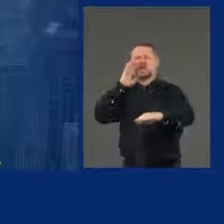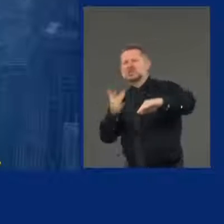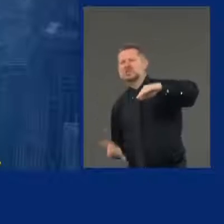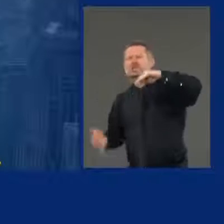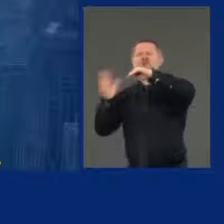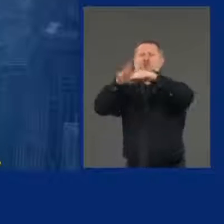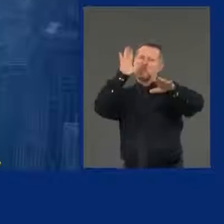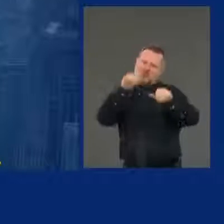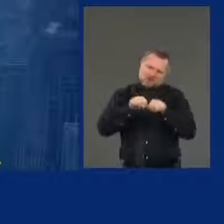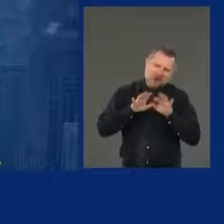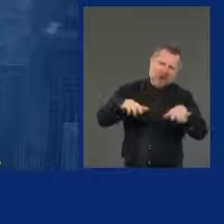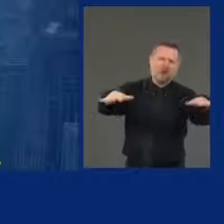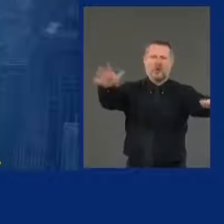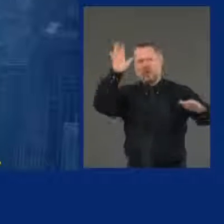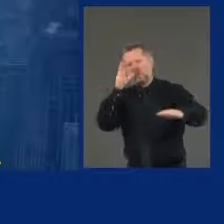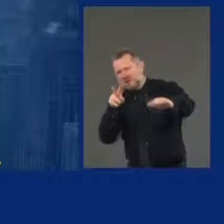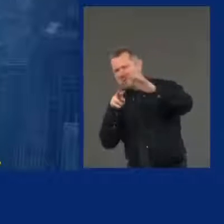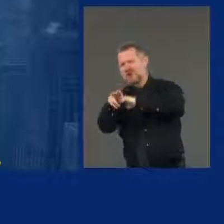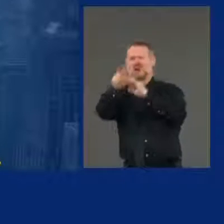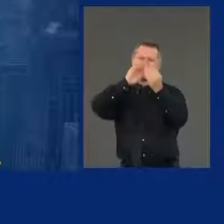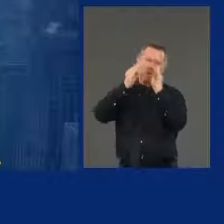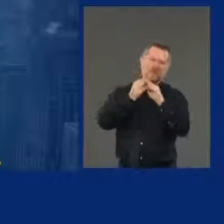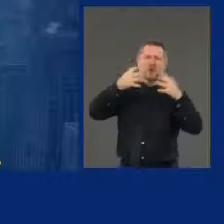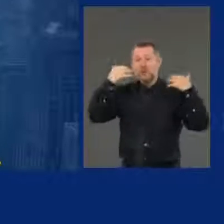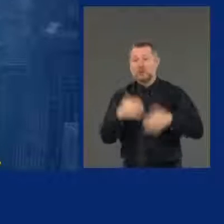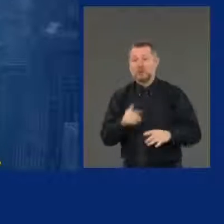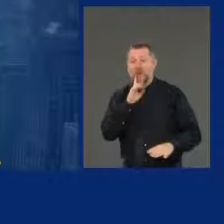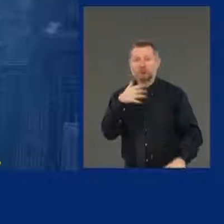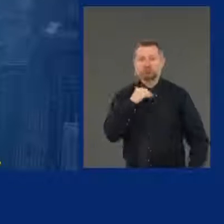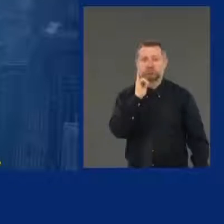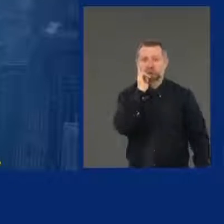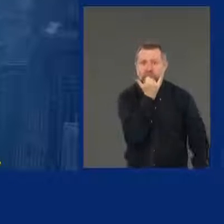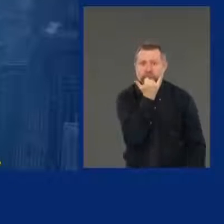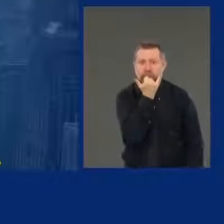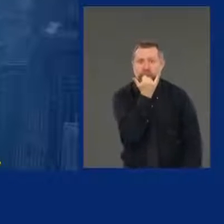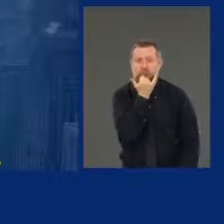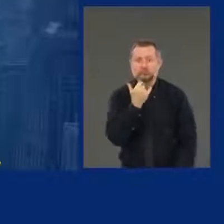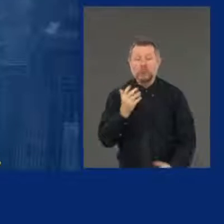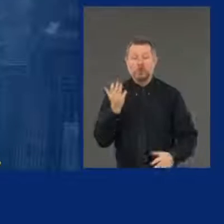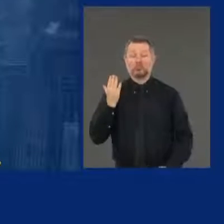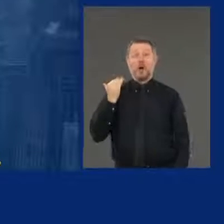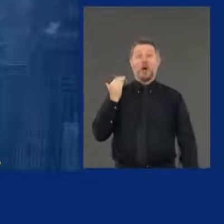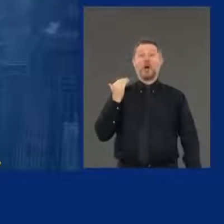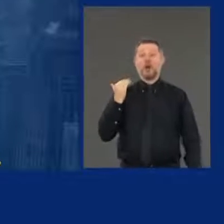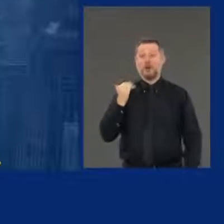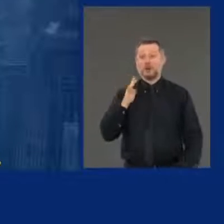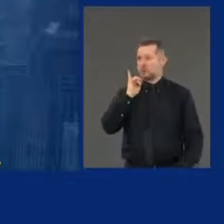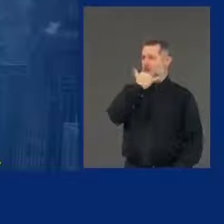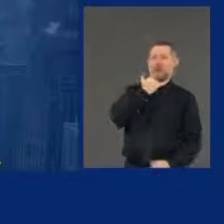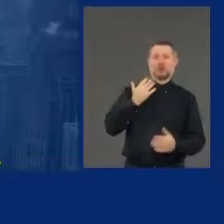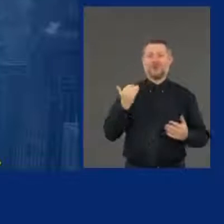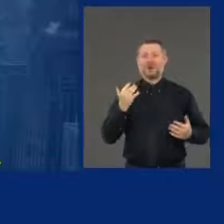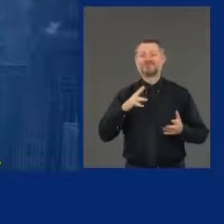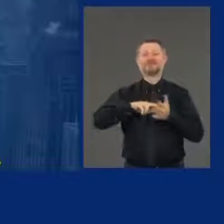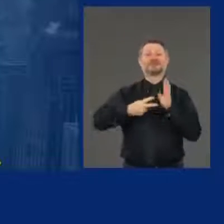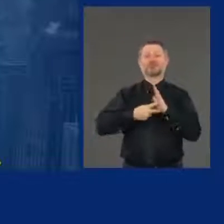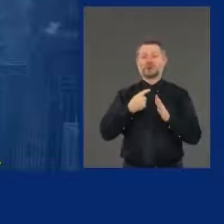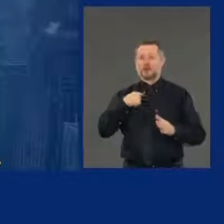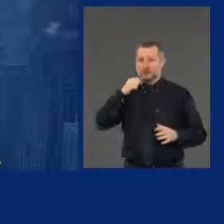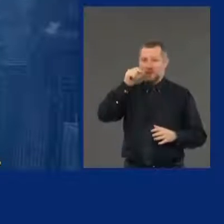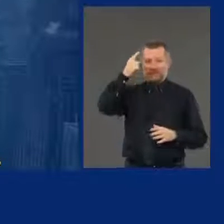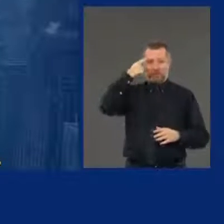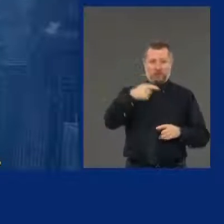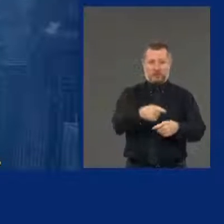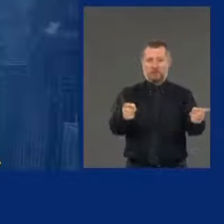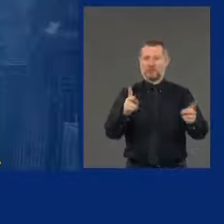all those projection models wrong? Because there was a factor they didn't consider, which is the resilience and